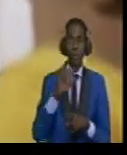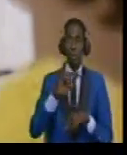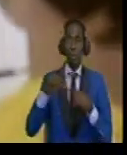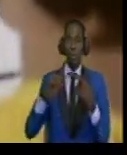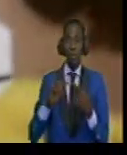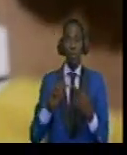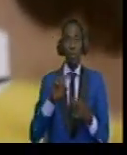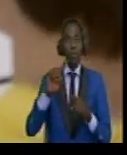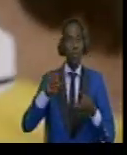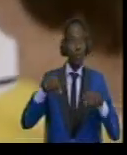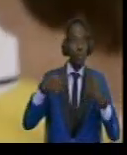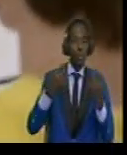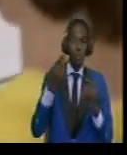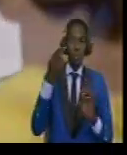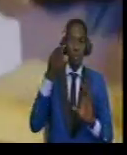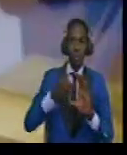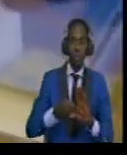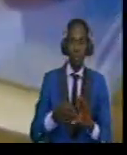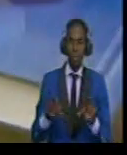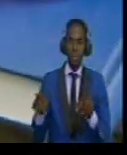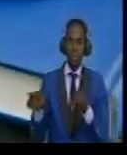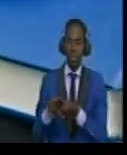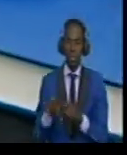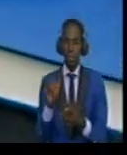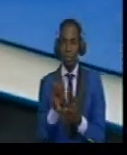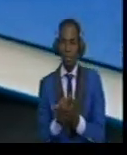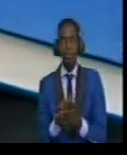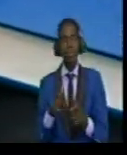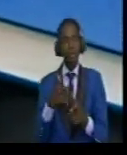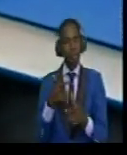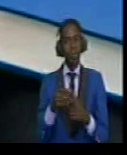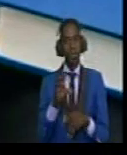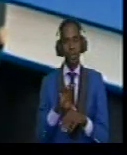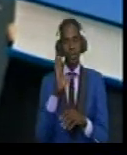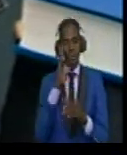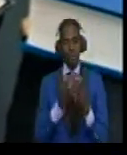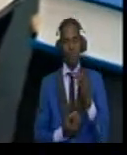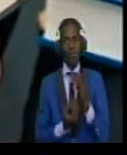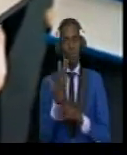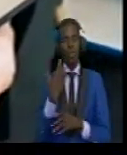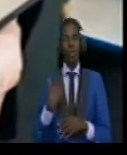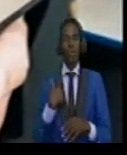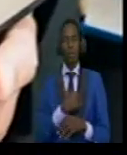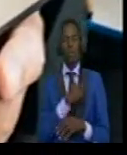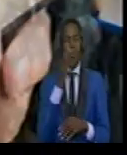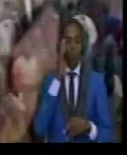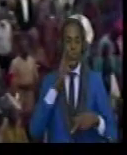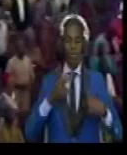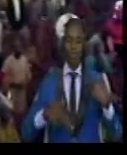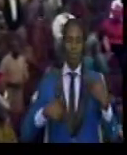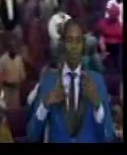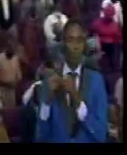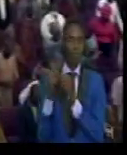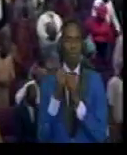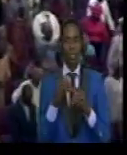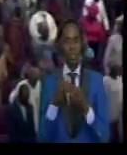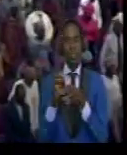get involved like that, then you see the church growing. We're going to rejoice together in Jesus' name.